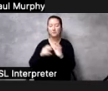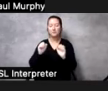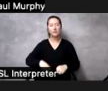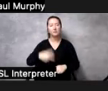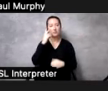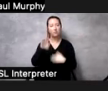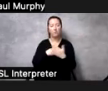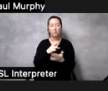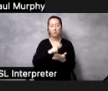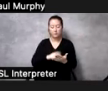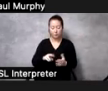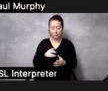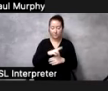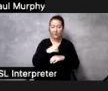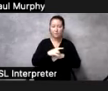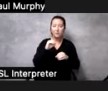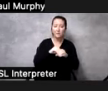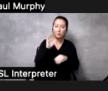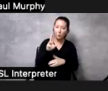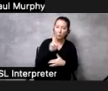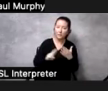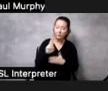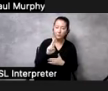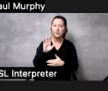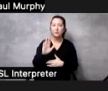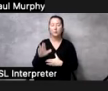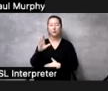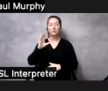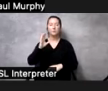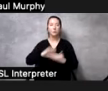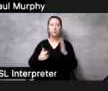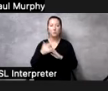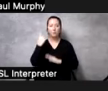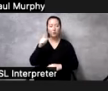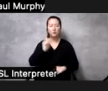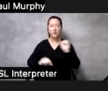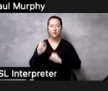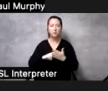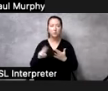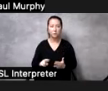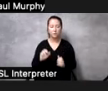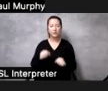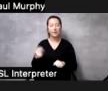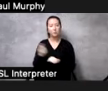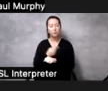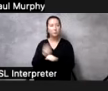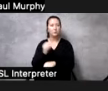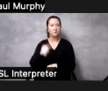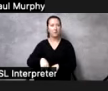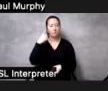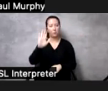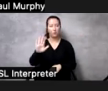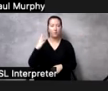their university or their community of science research so that they can leverage those to, for example,